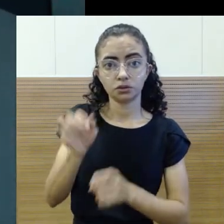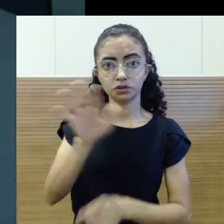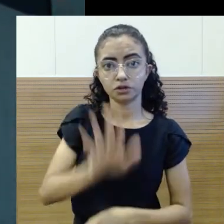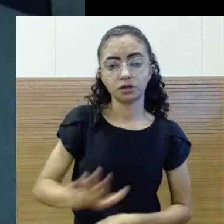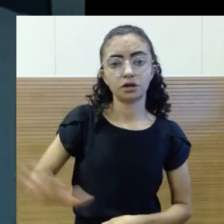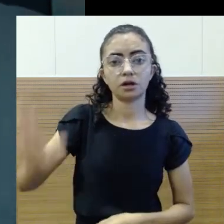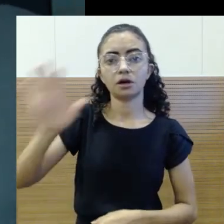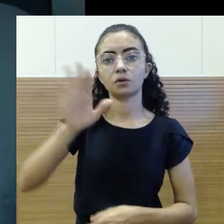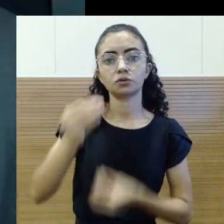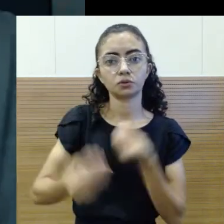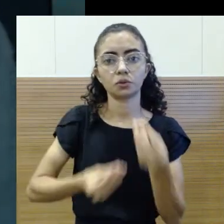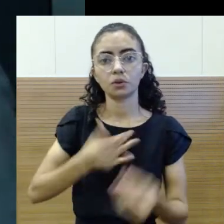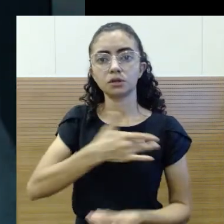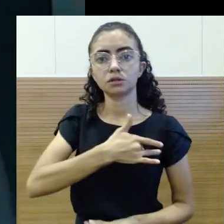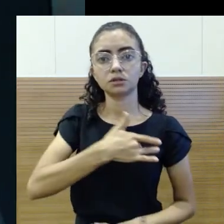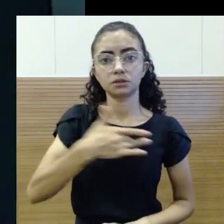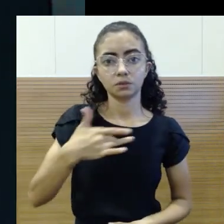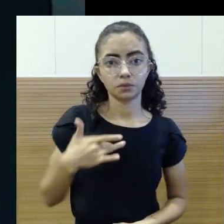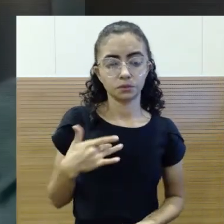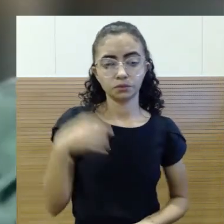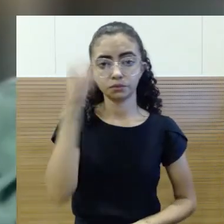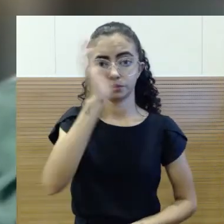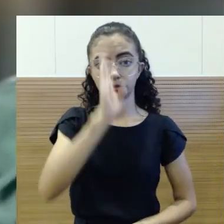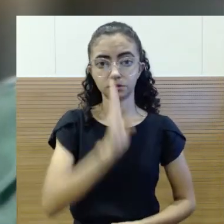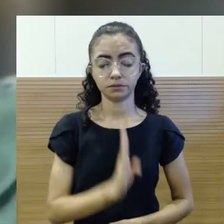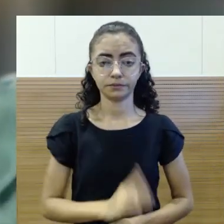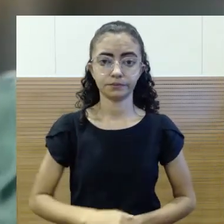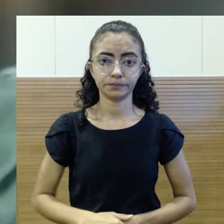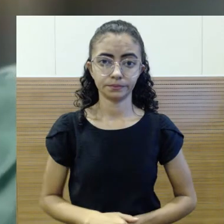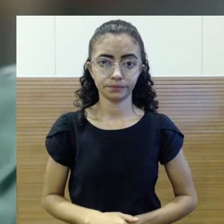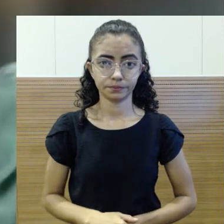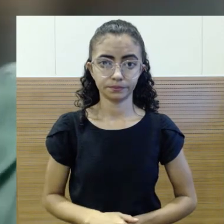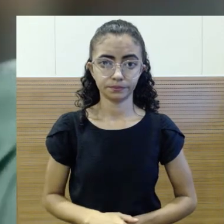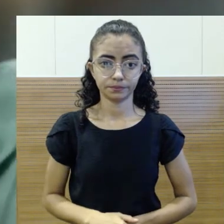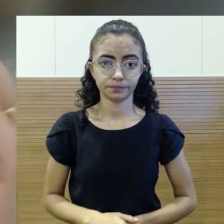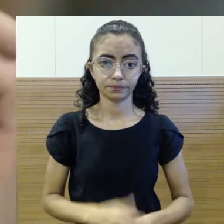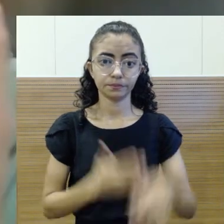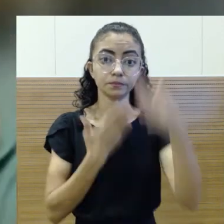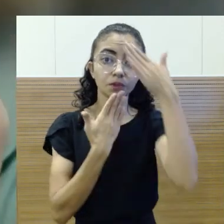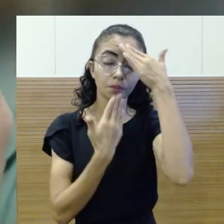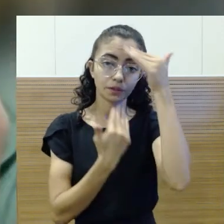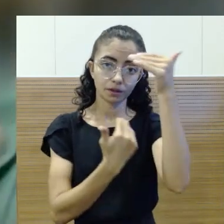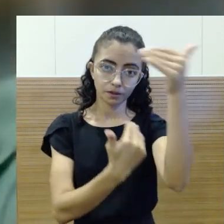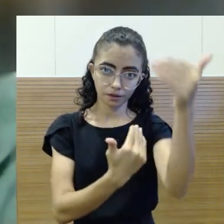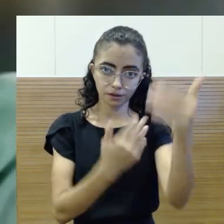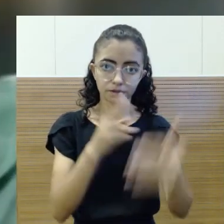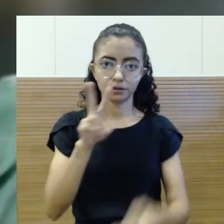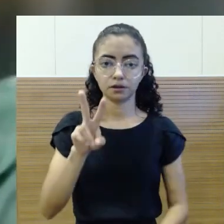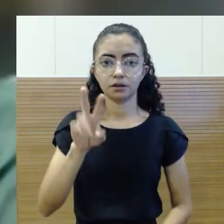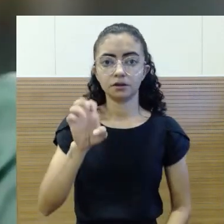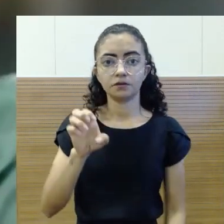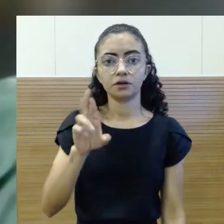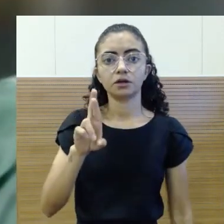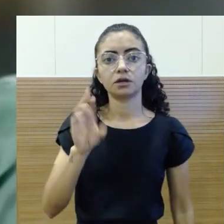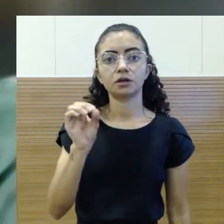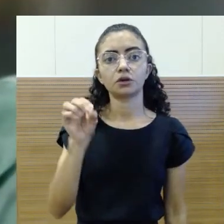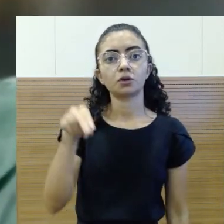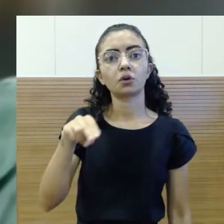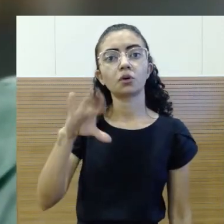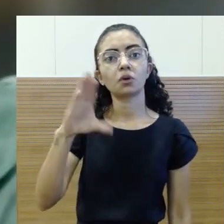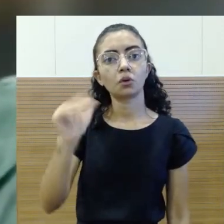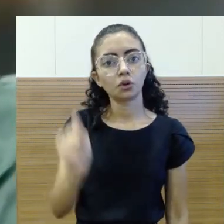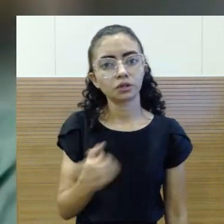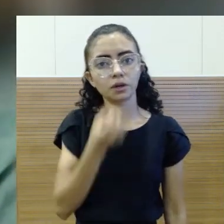is the guide of the Brazilian population that was published in 2016,